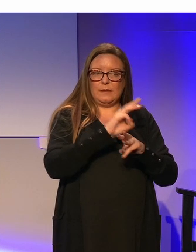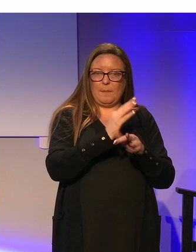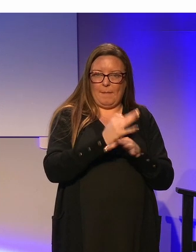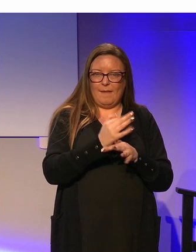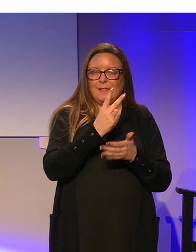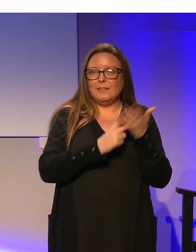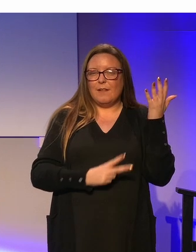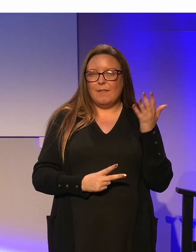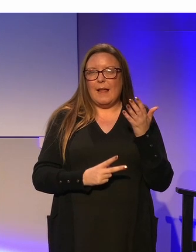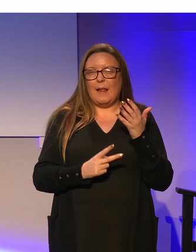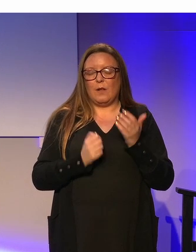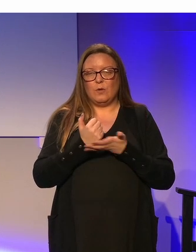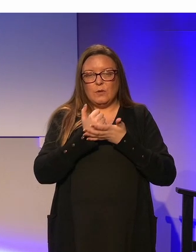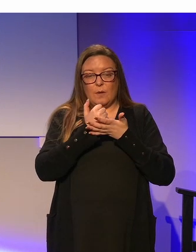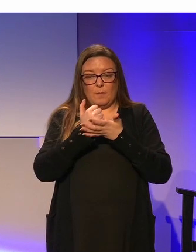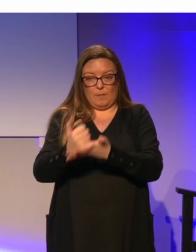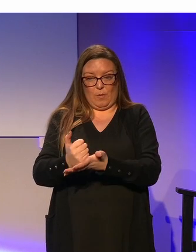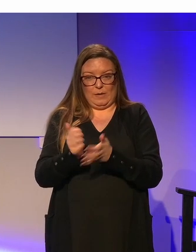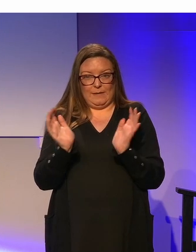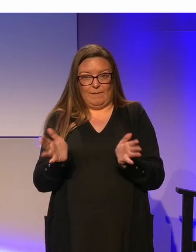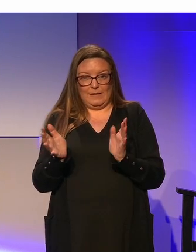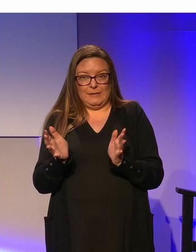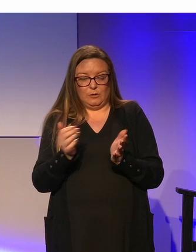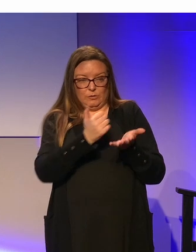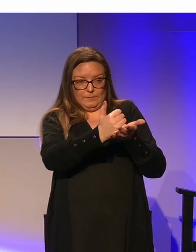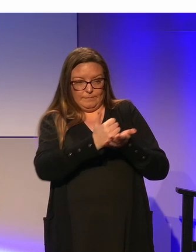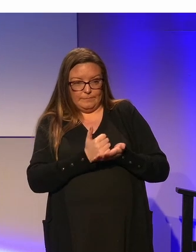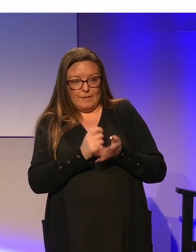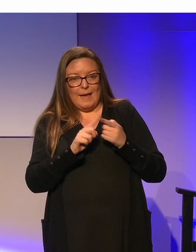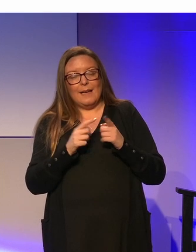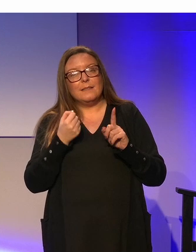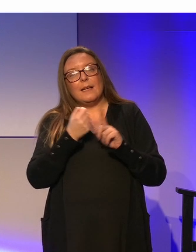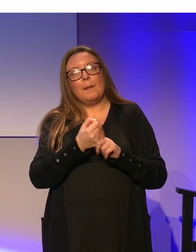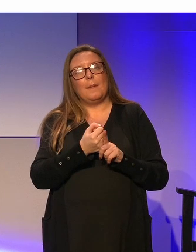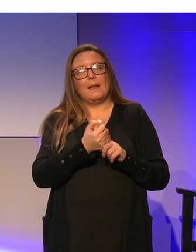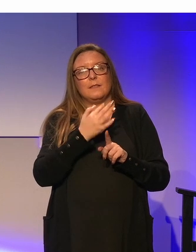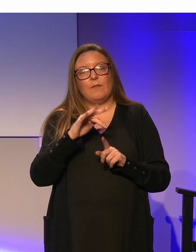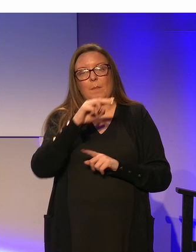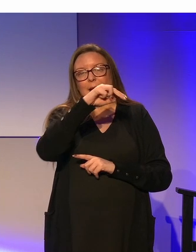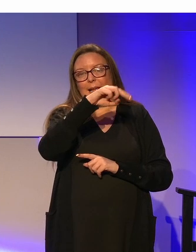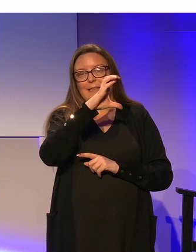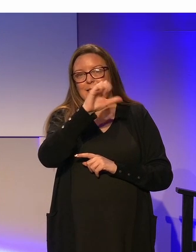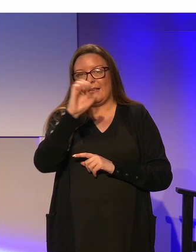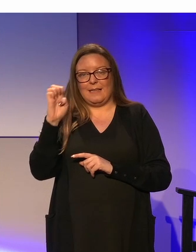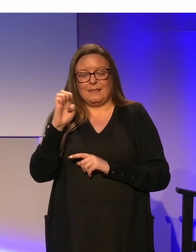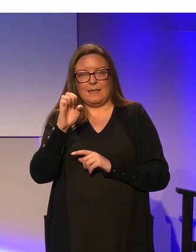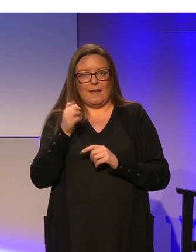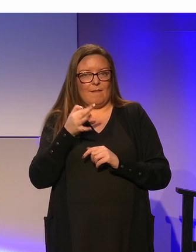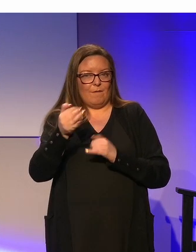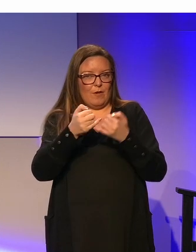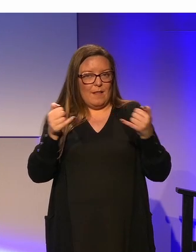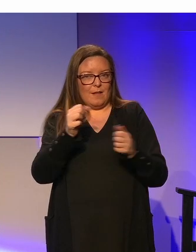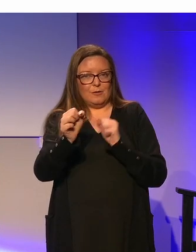valued the support they got and the impact that was gained from NCSE's frontline services,